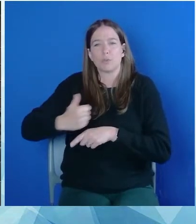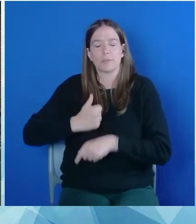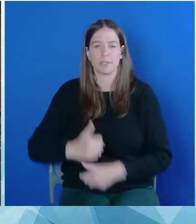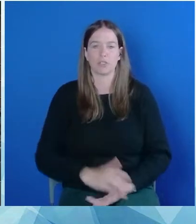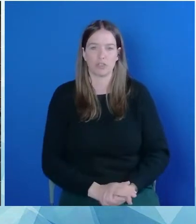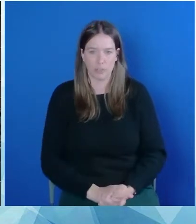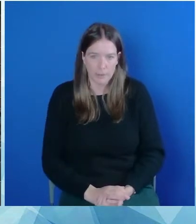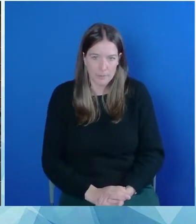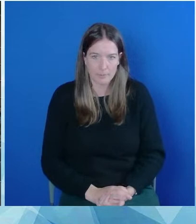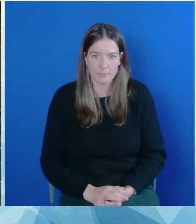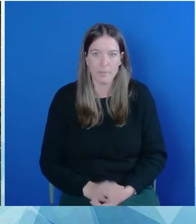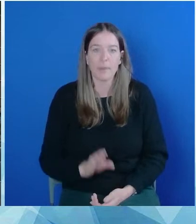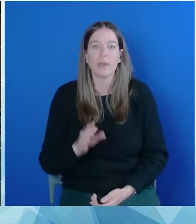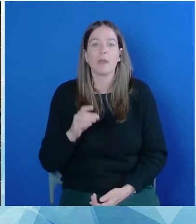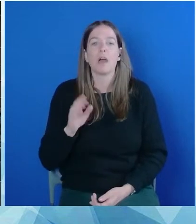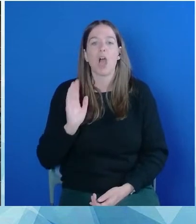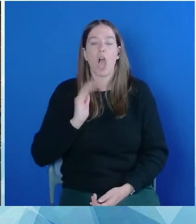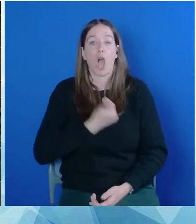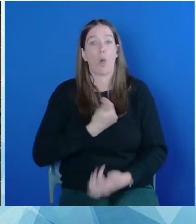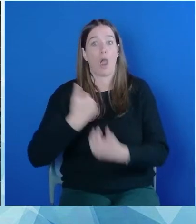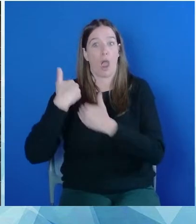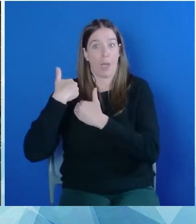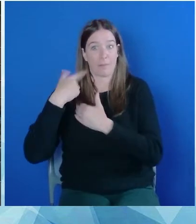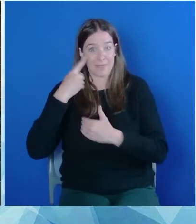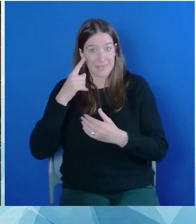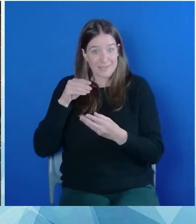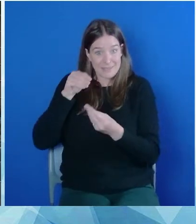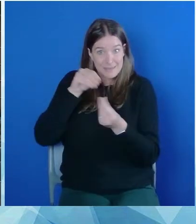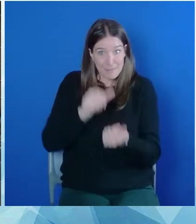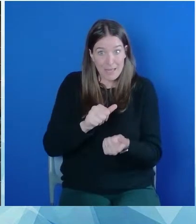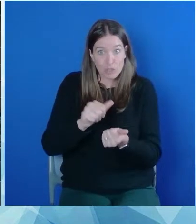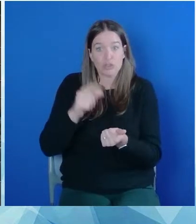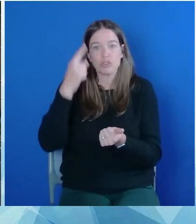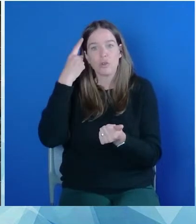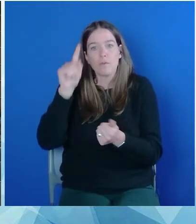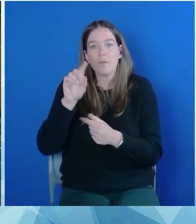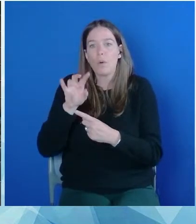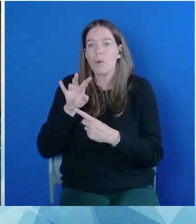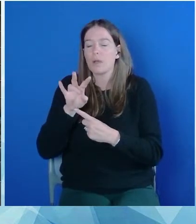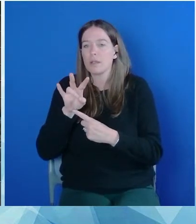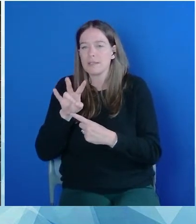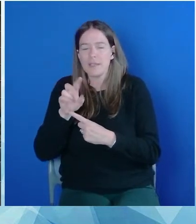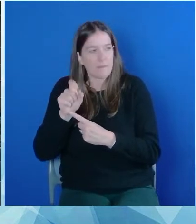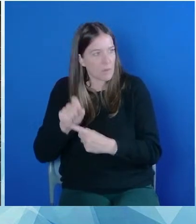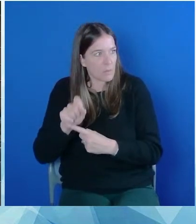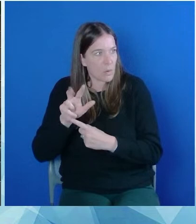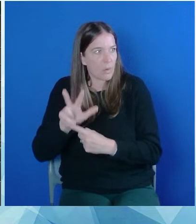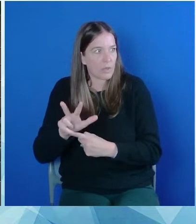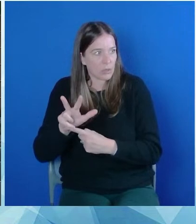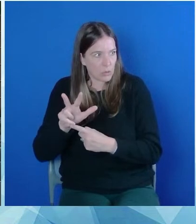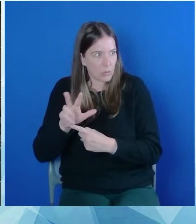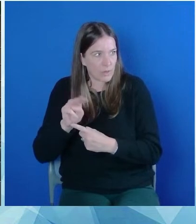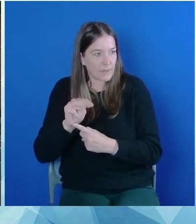of $37.3 million were $3.5 million higher than budget fiscal year 2022